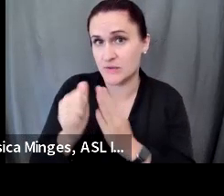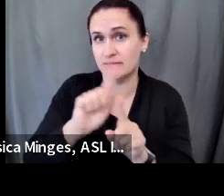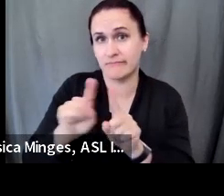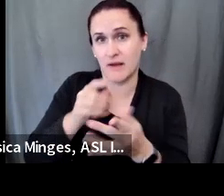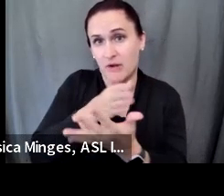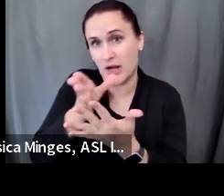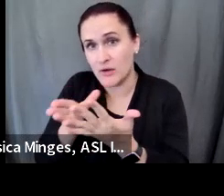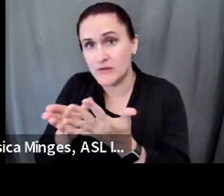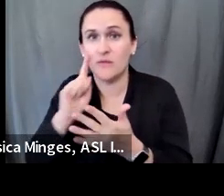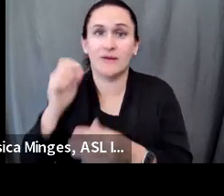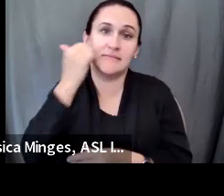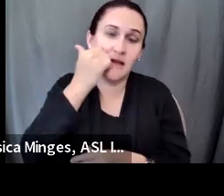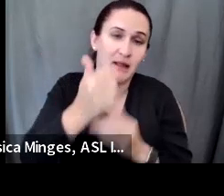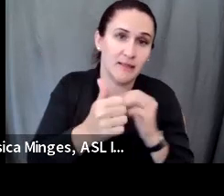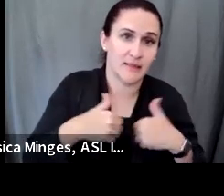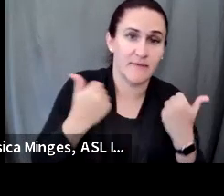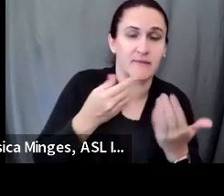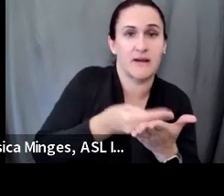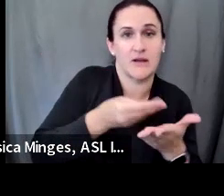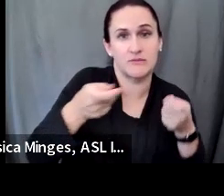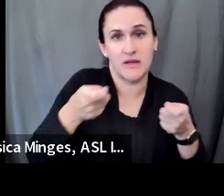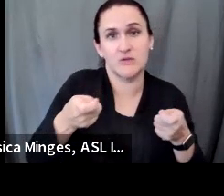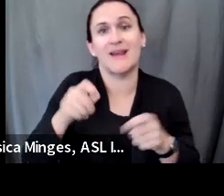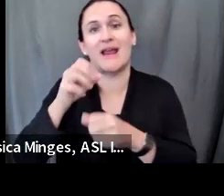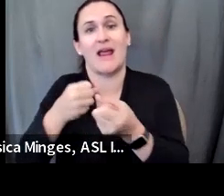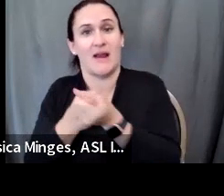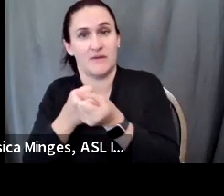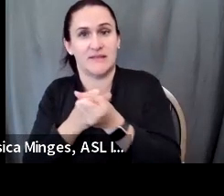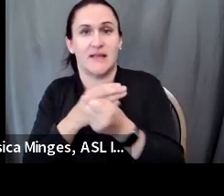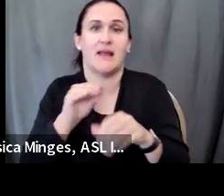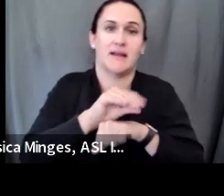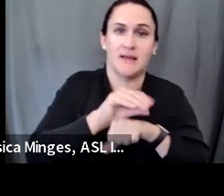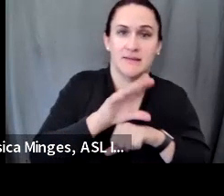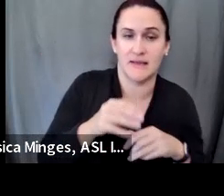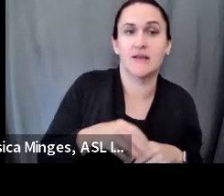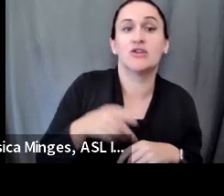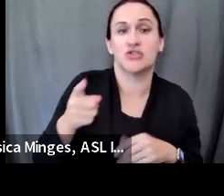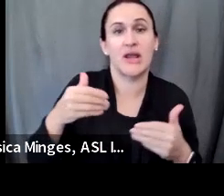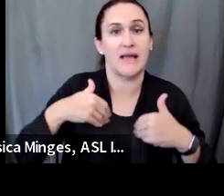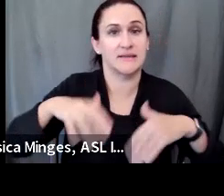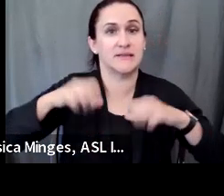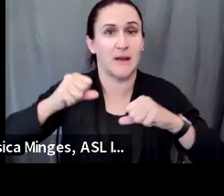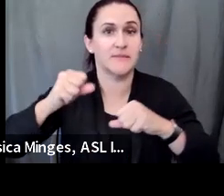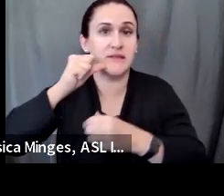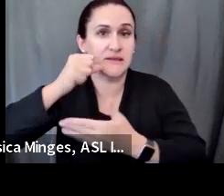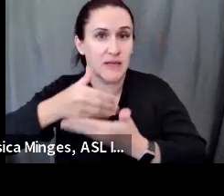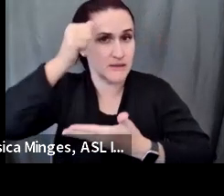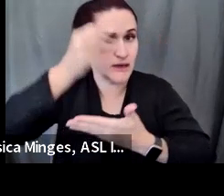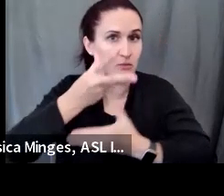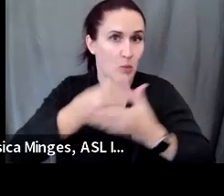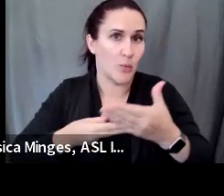daily living, financial management, advocacy, and counseling. She has an adopted son and an adopted daughter.